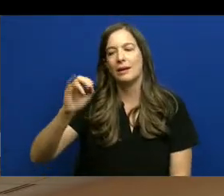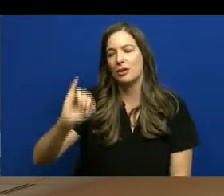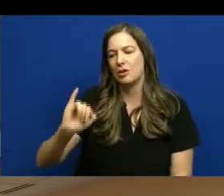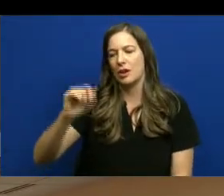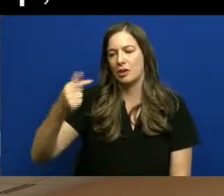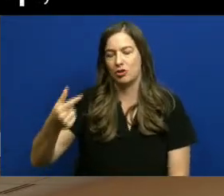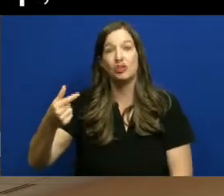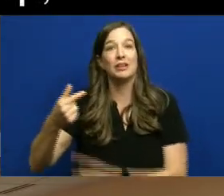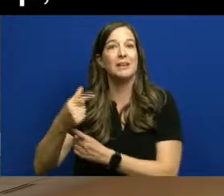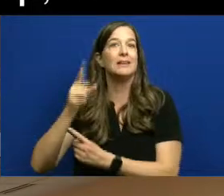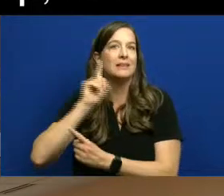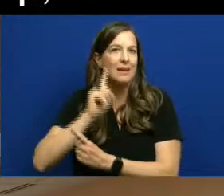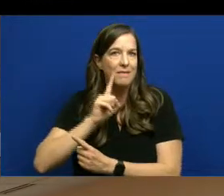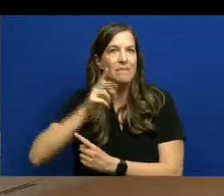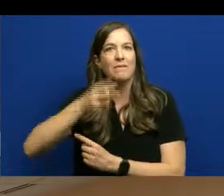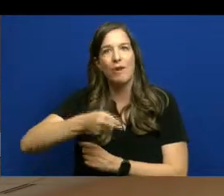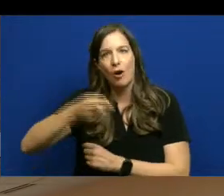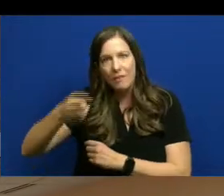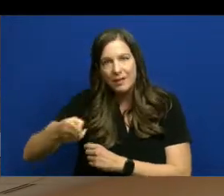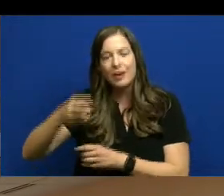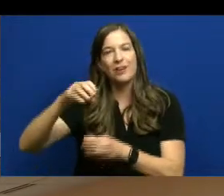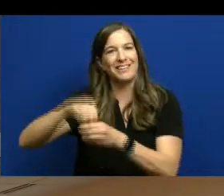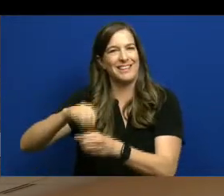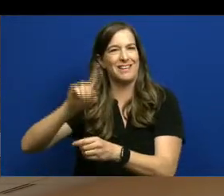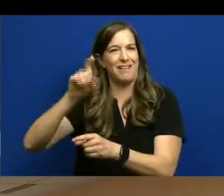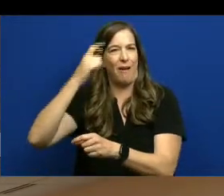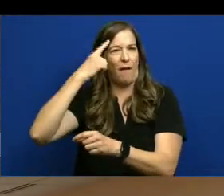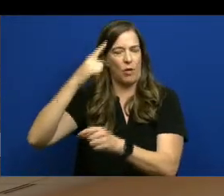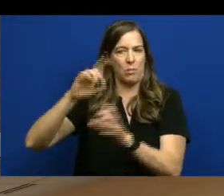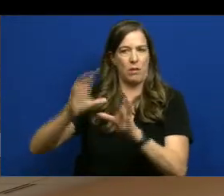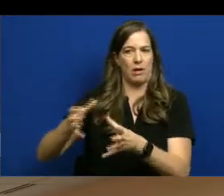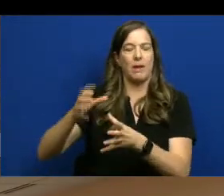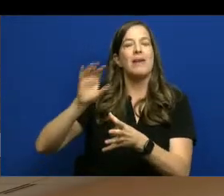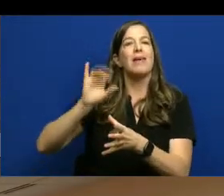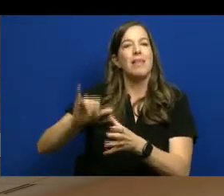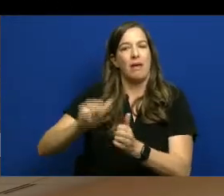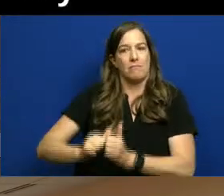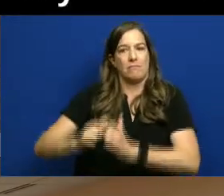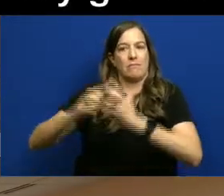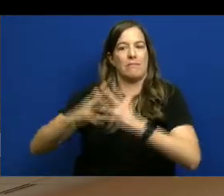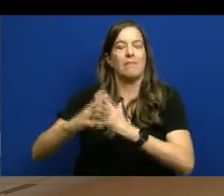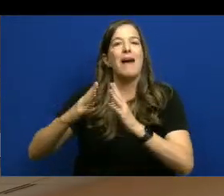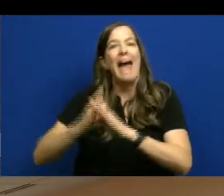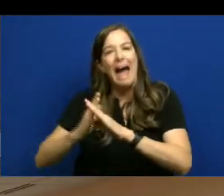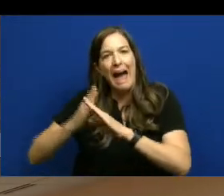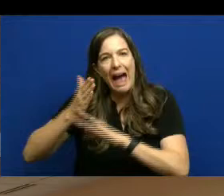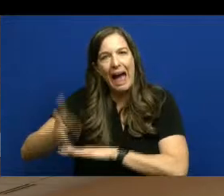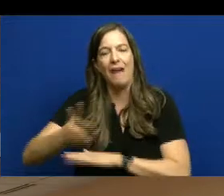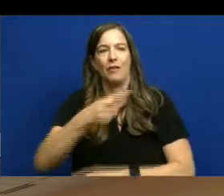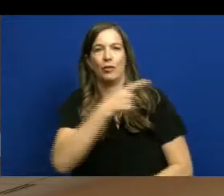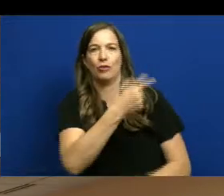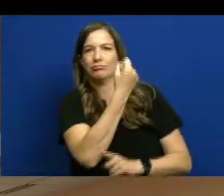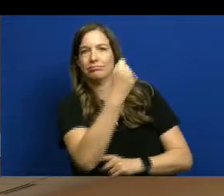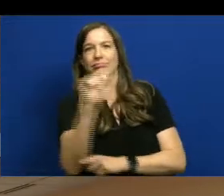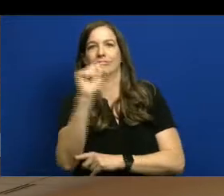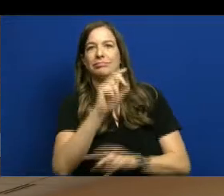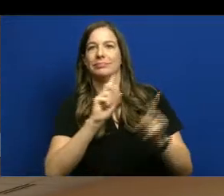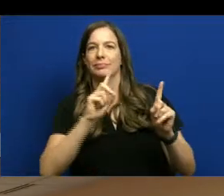in Government, that really got its start after the Deaf President Now protest.